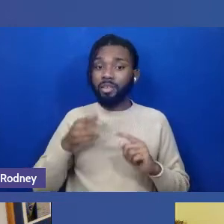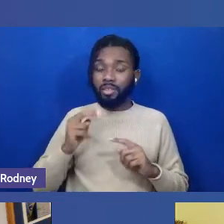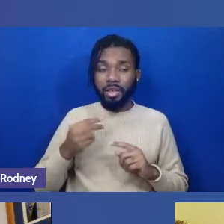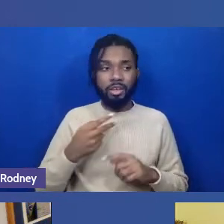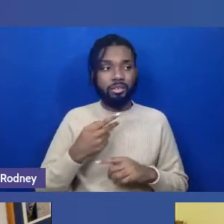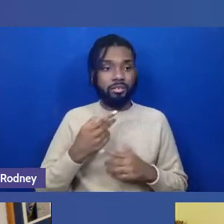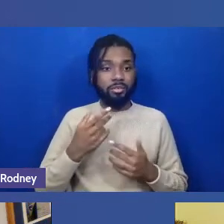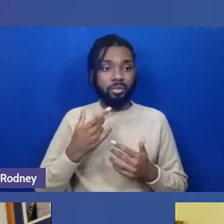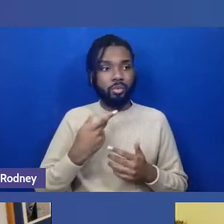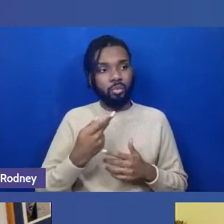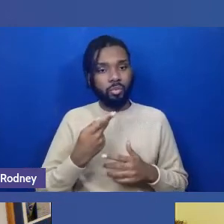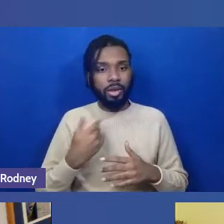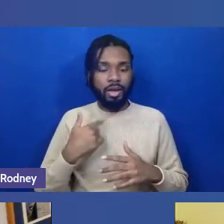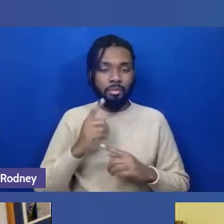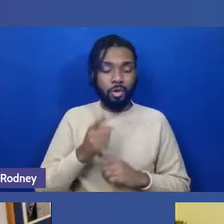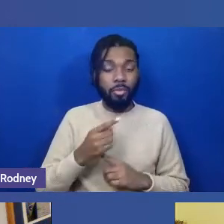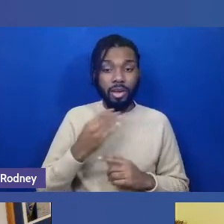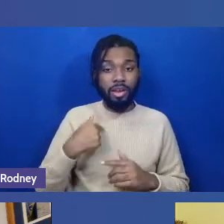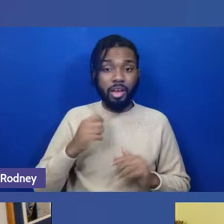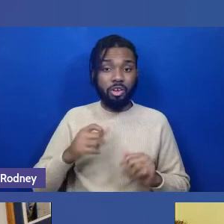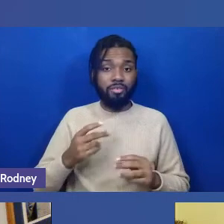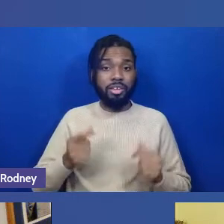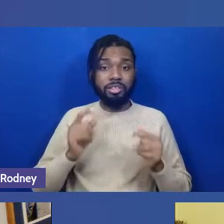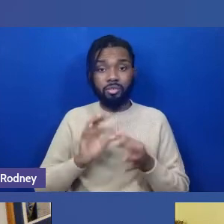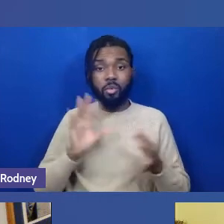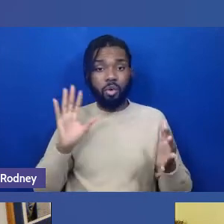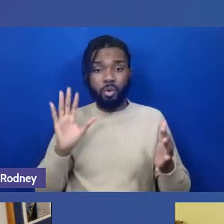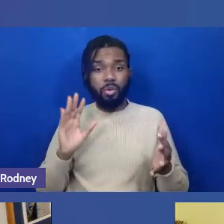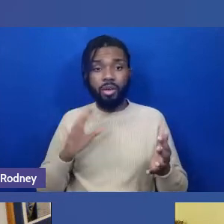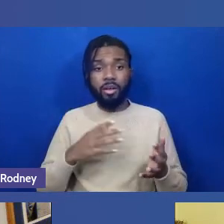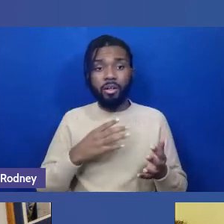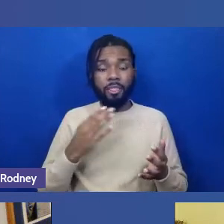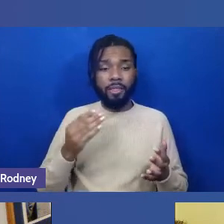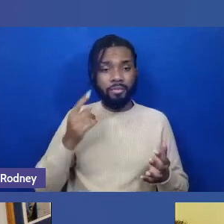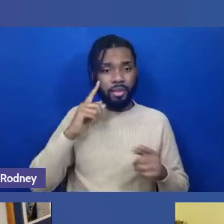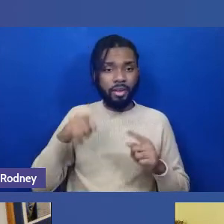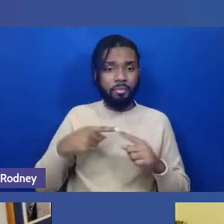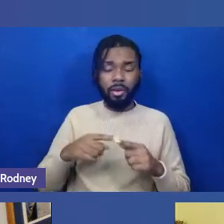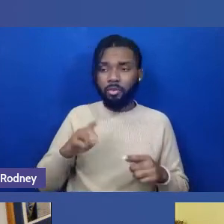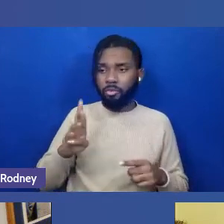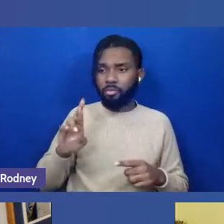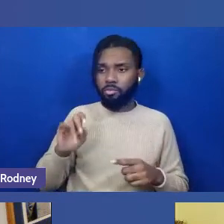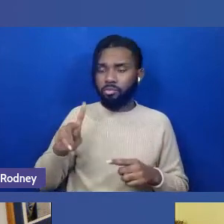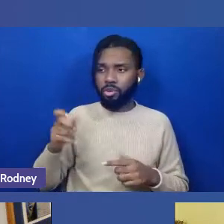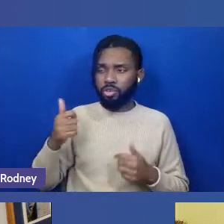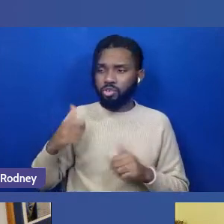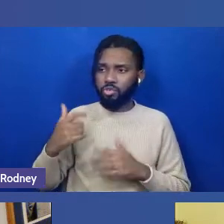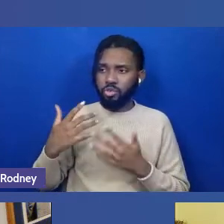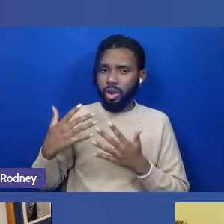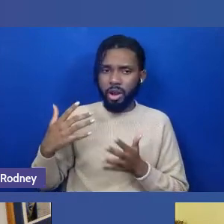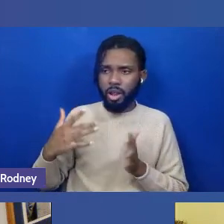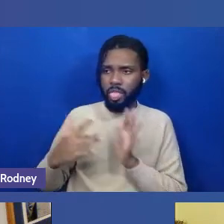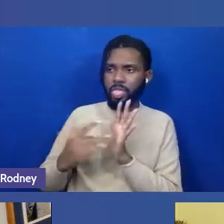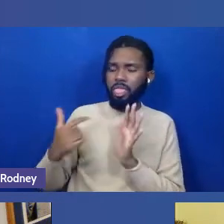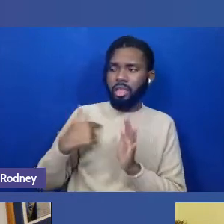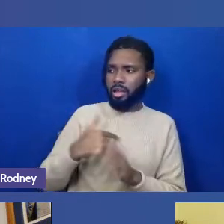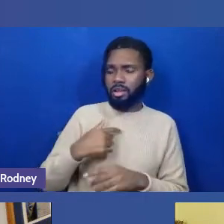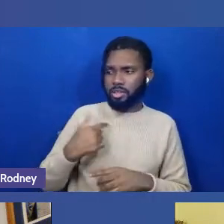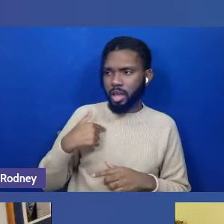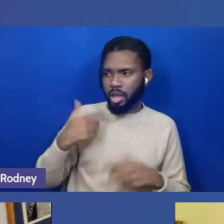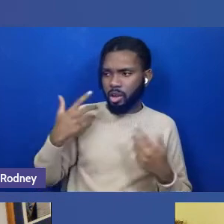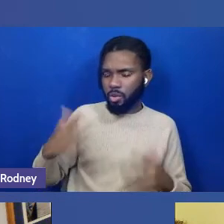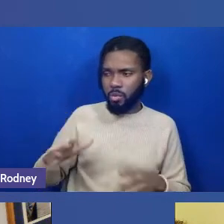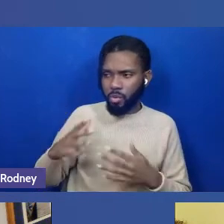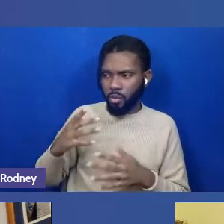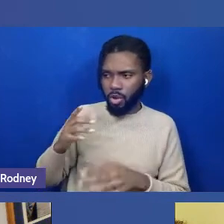away. Ronnie could have just said, well, Brooke's trying to nickel and dime us. I don't want to work with her, you know? But we had to have